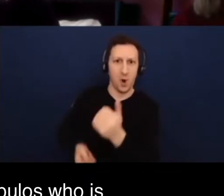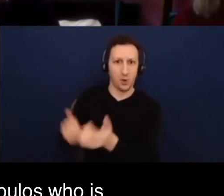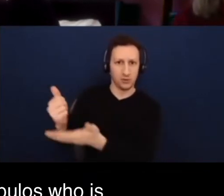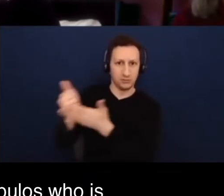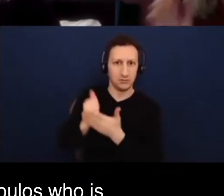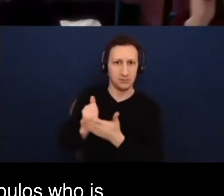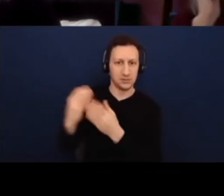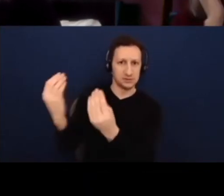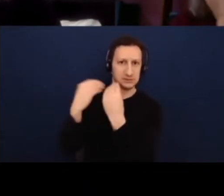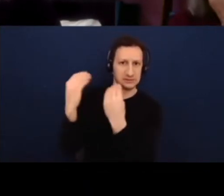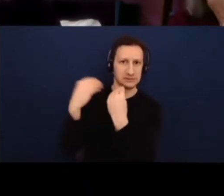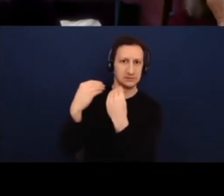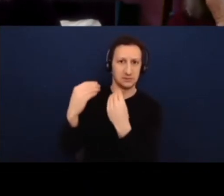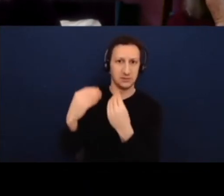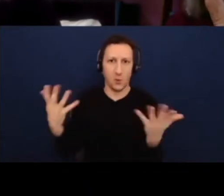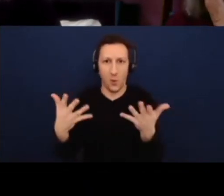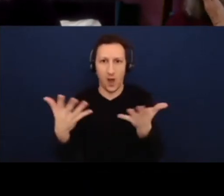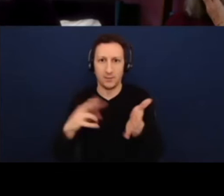career describer.